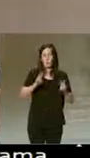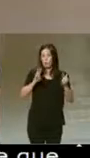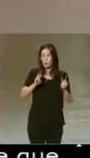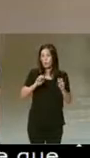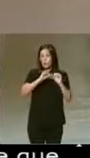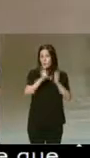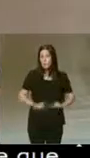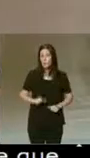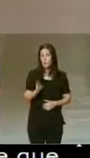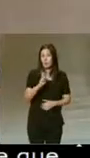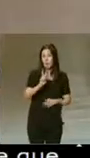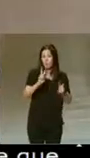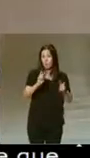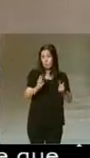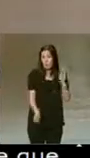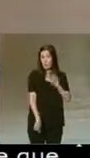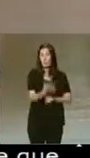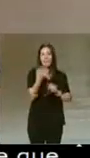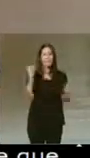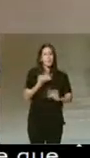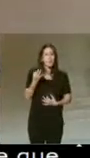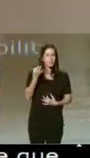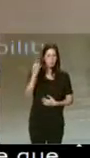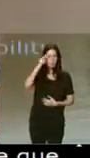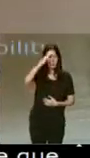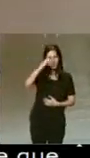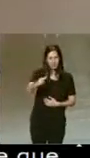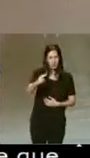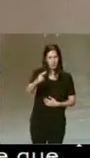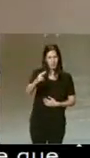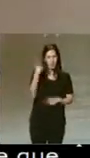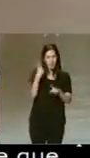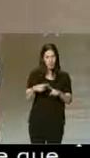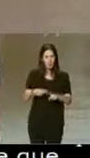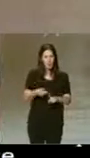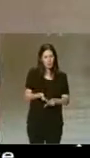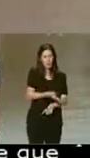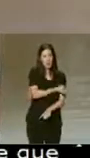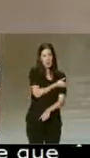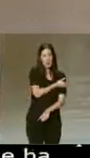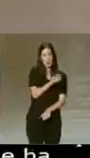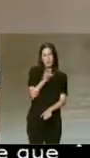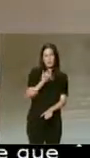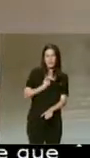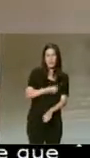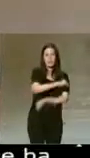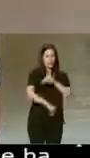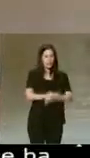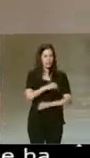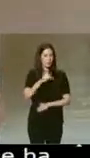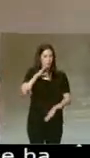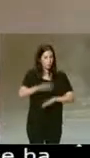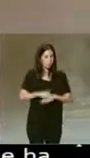the fact that the new or latest version should respect the predefined